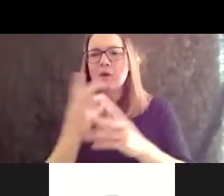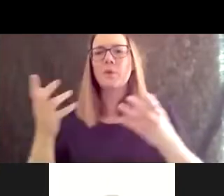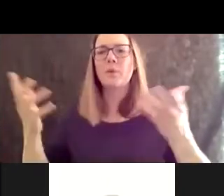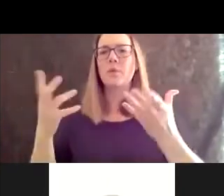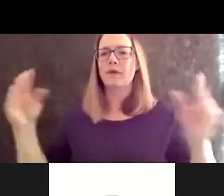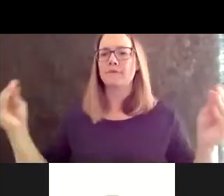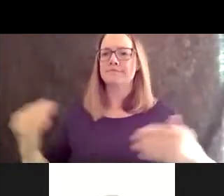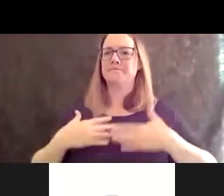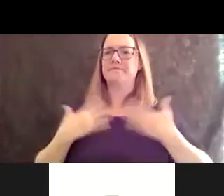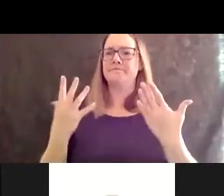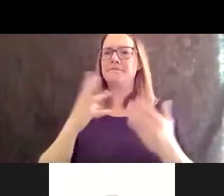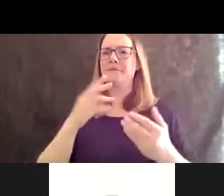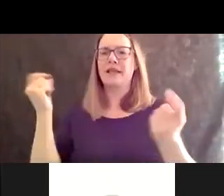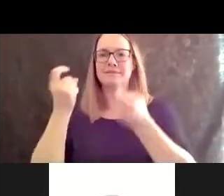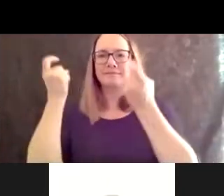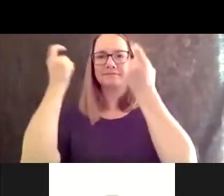them.